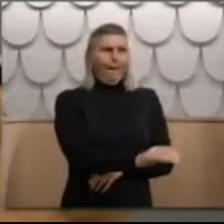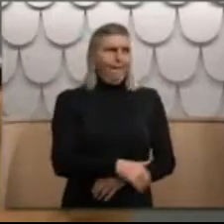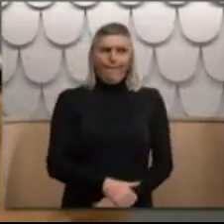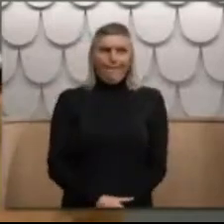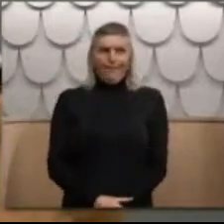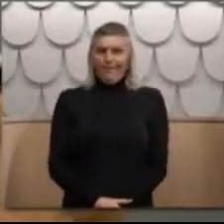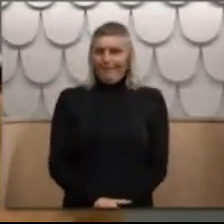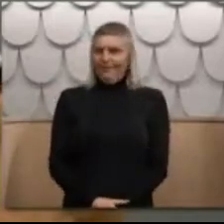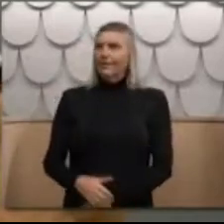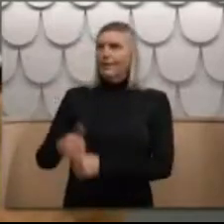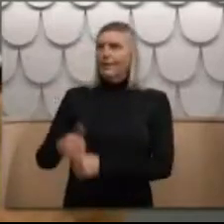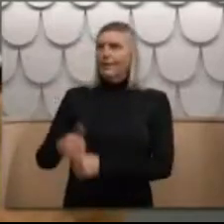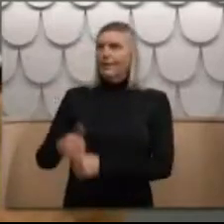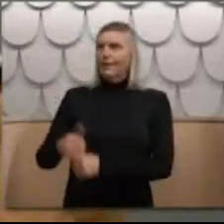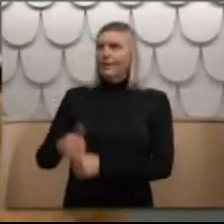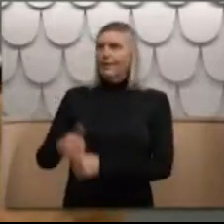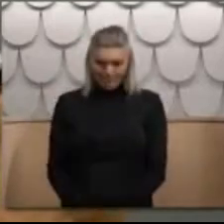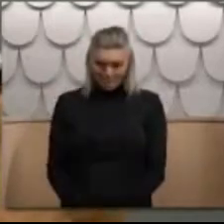pai.